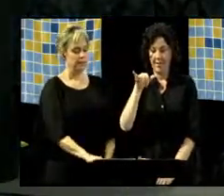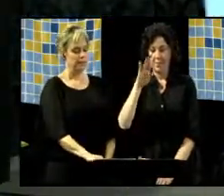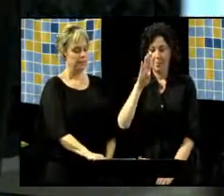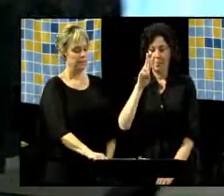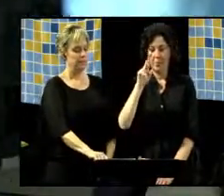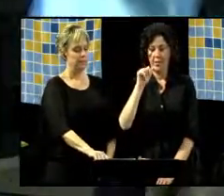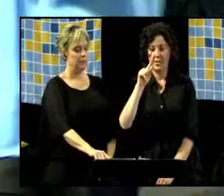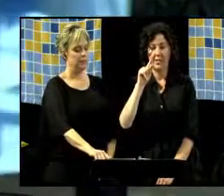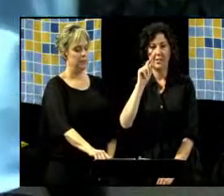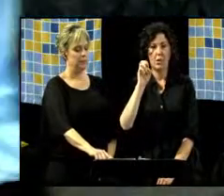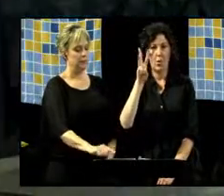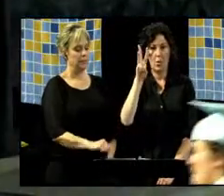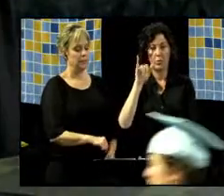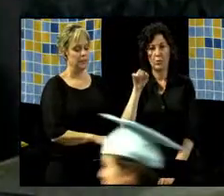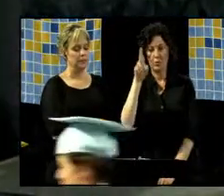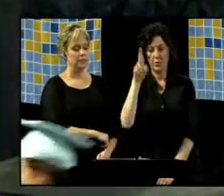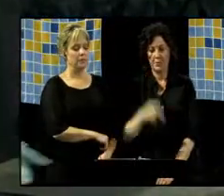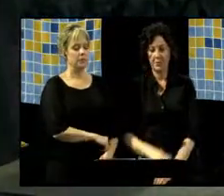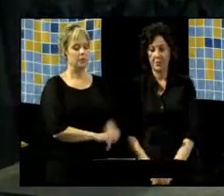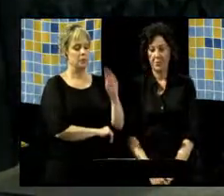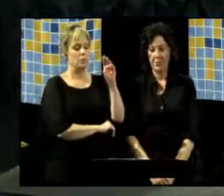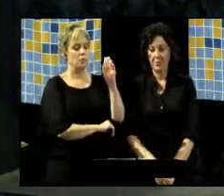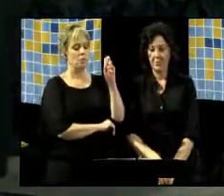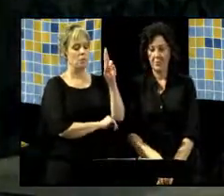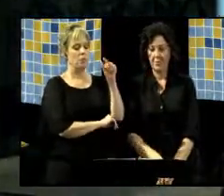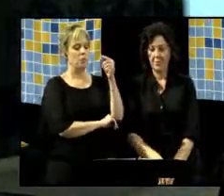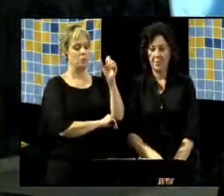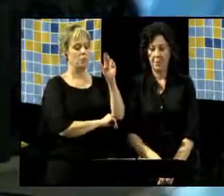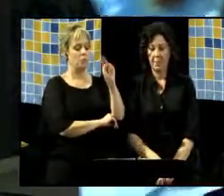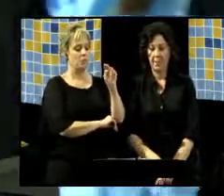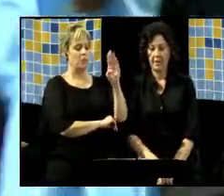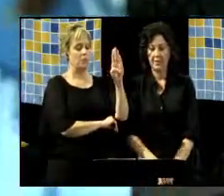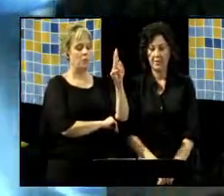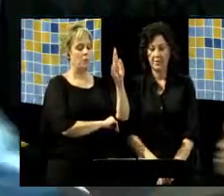Jr., Morgan Victoria Brock,